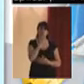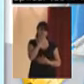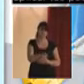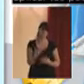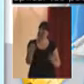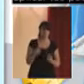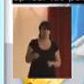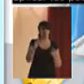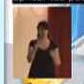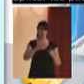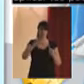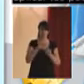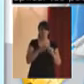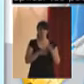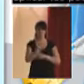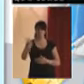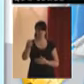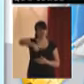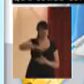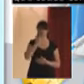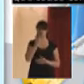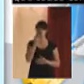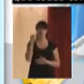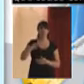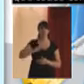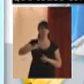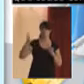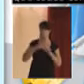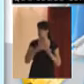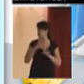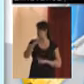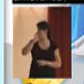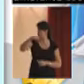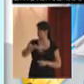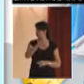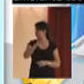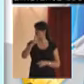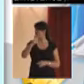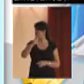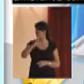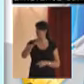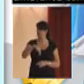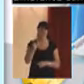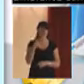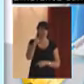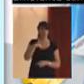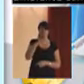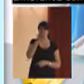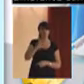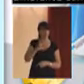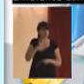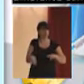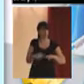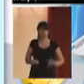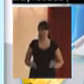Twitter, we have the obstacles related to the internet, such as web content, etc. But there's